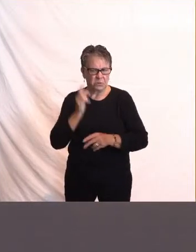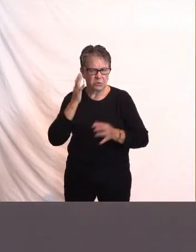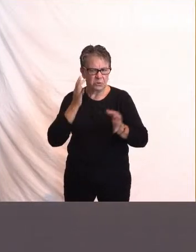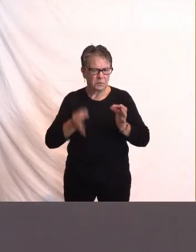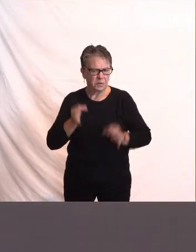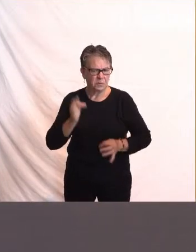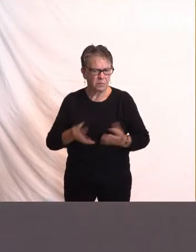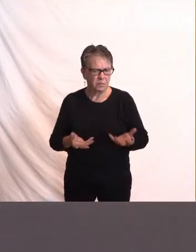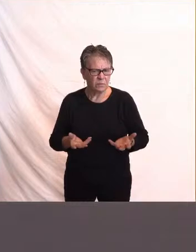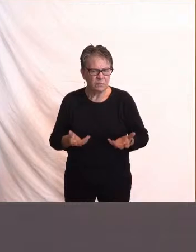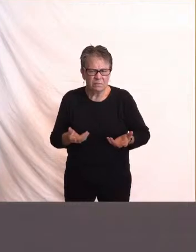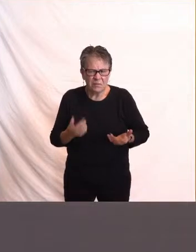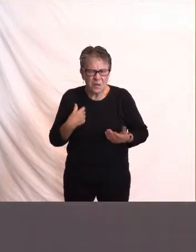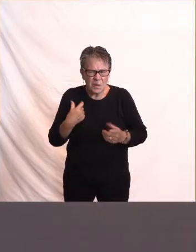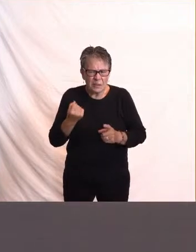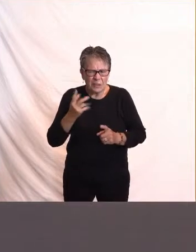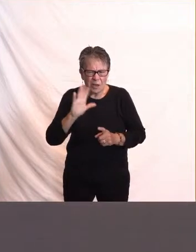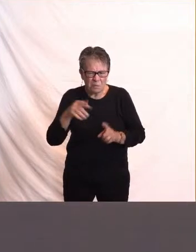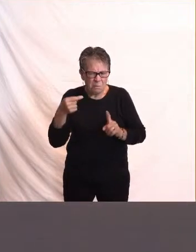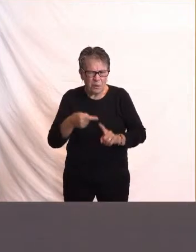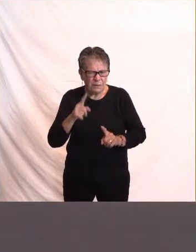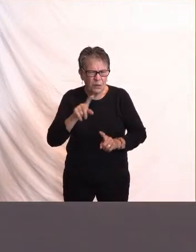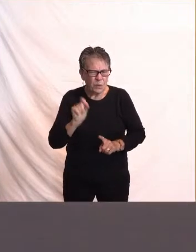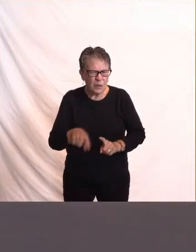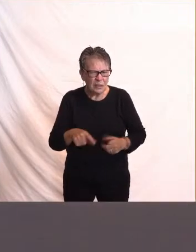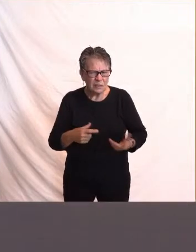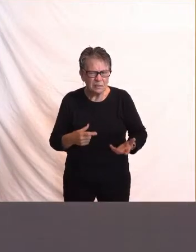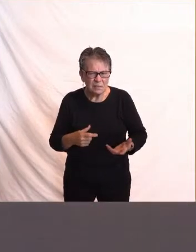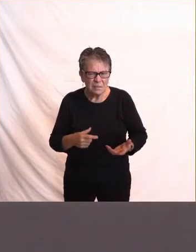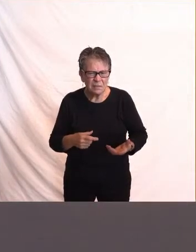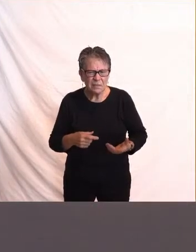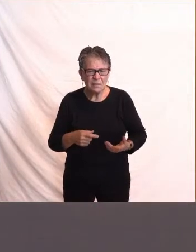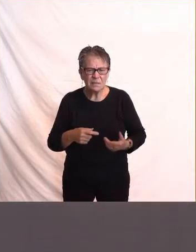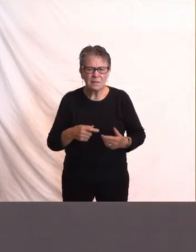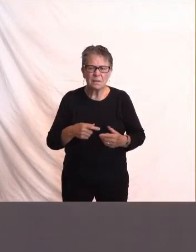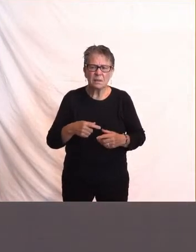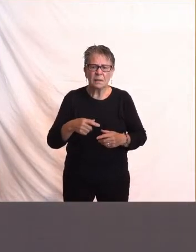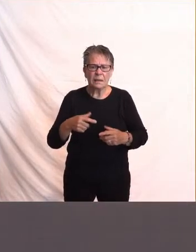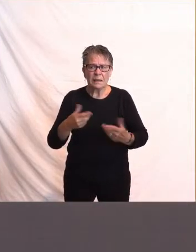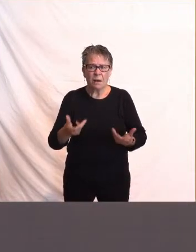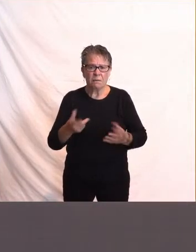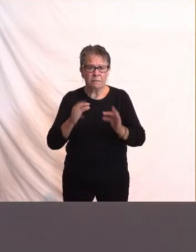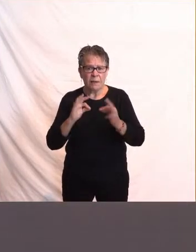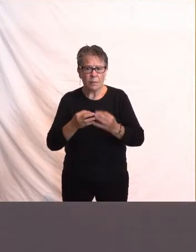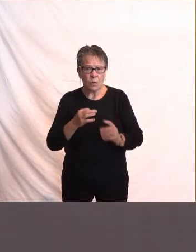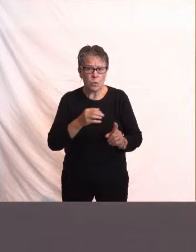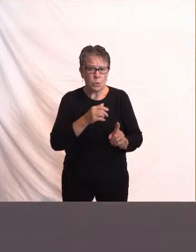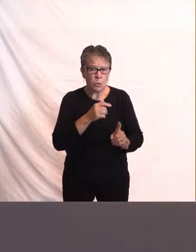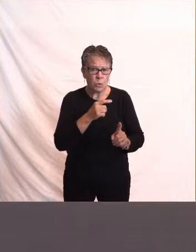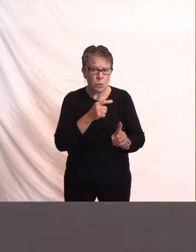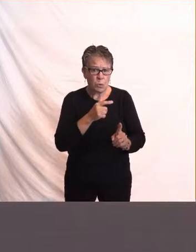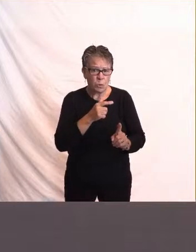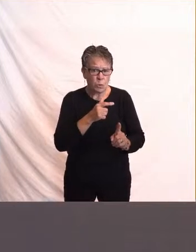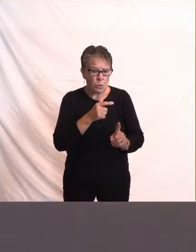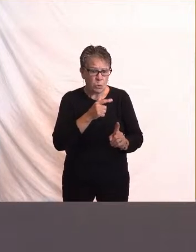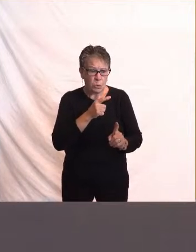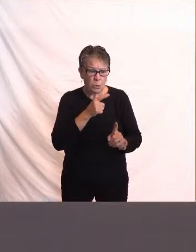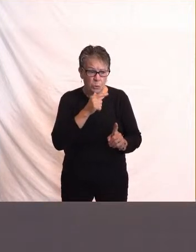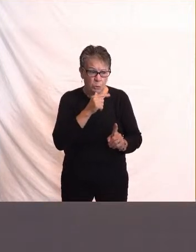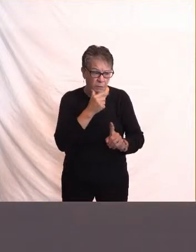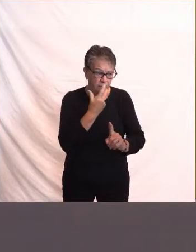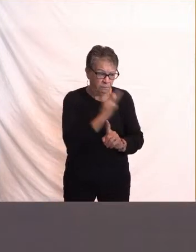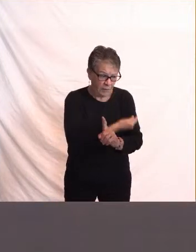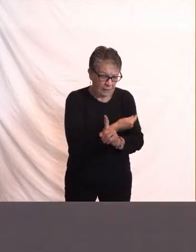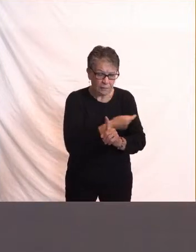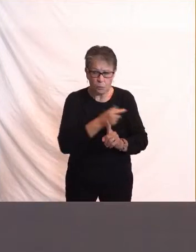together. So that's not coming from me, at least. I don't want to get over my skis for a guy who doesn't ski. I don't